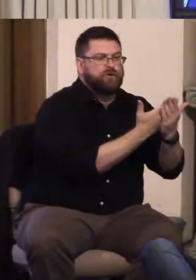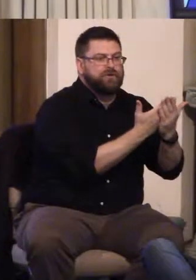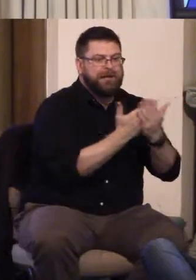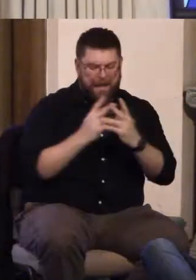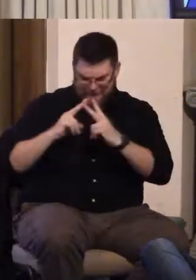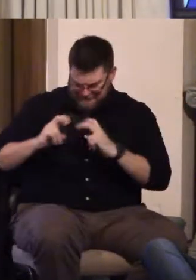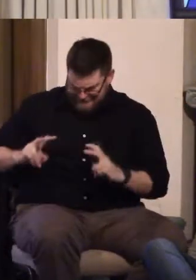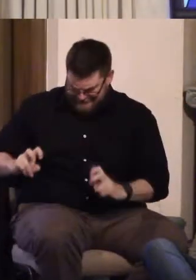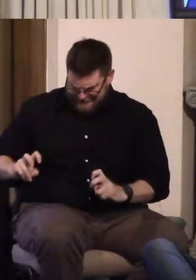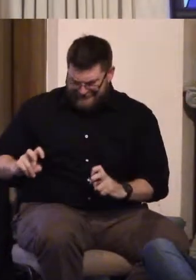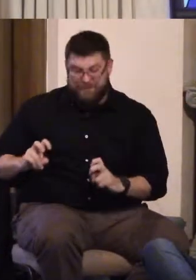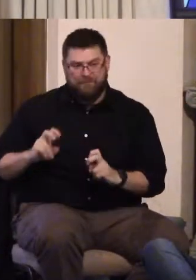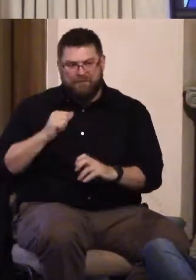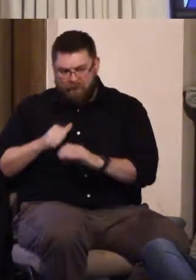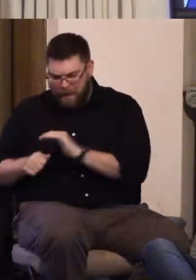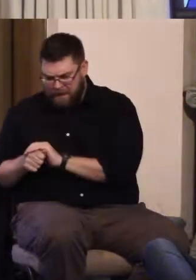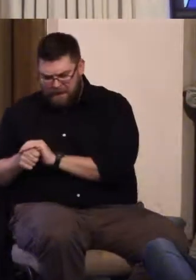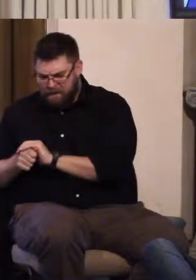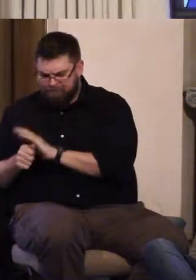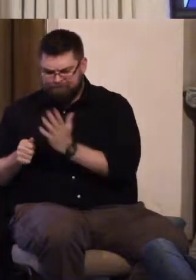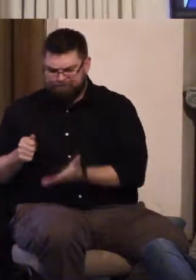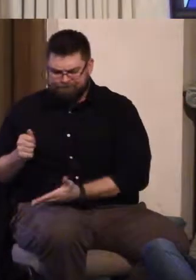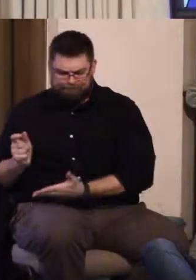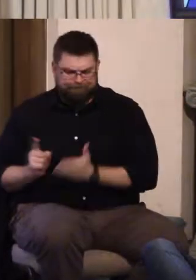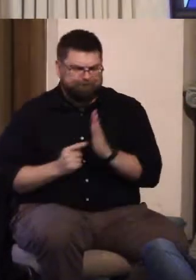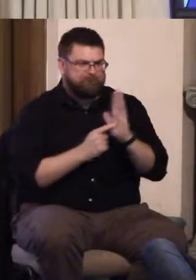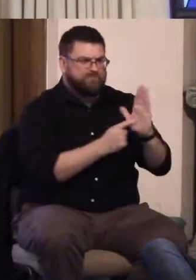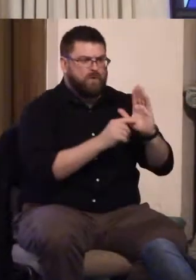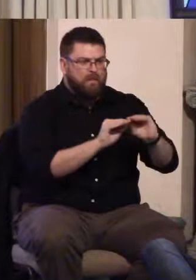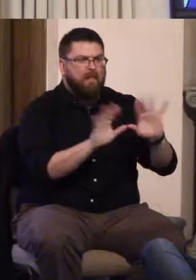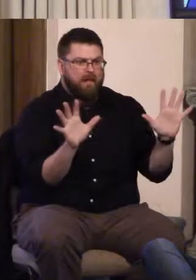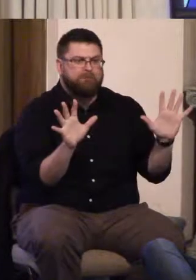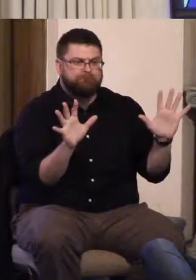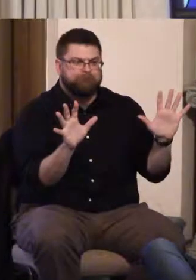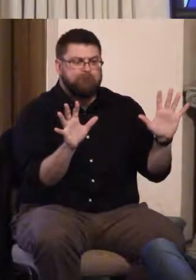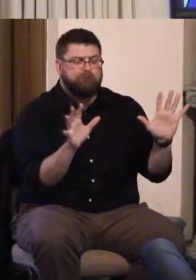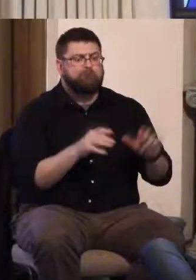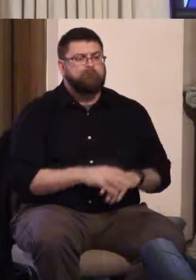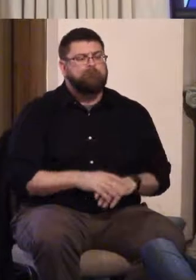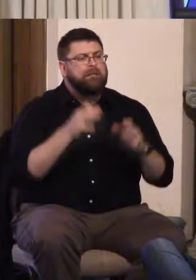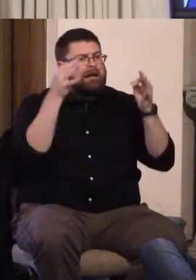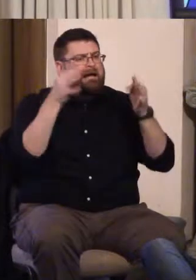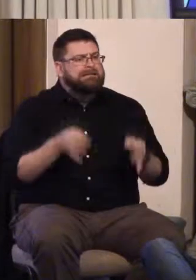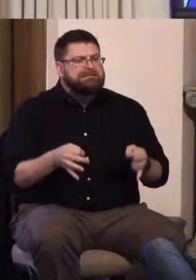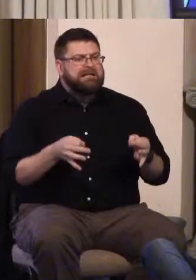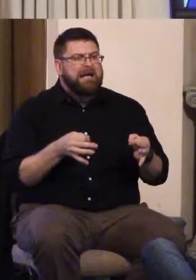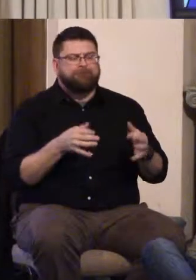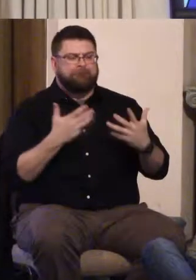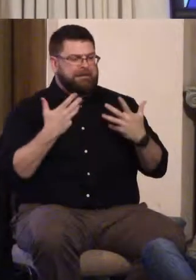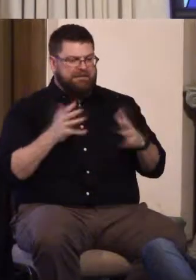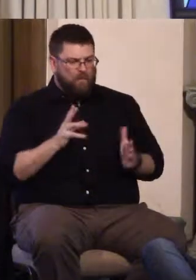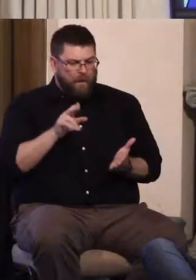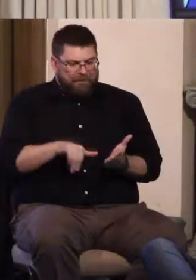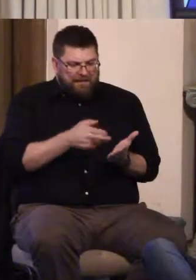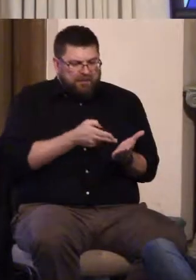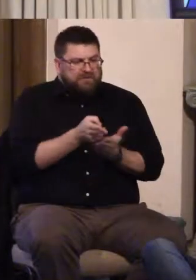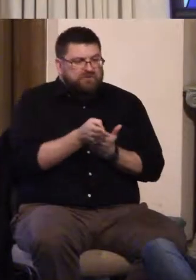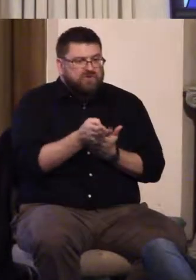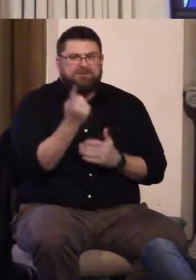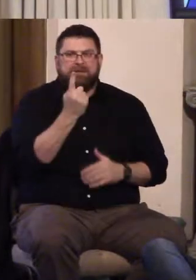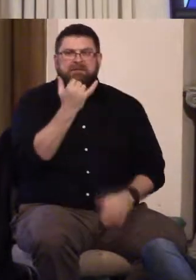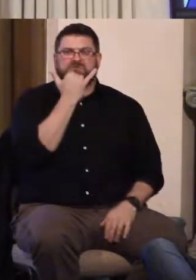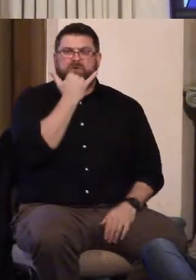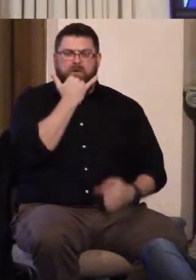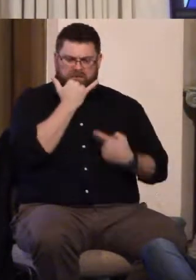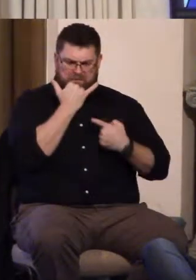to look at it. I brought the shadow to the light. I decided that I didn't want it to be true that something was